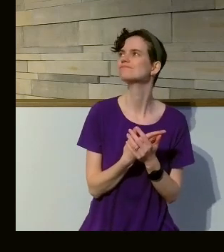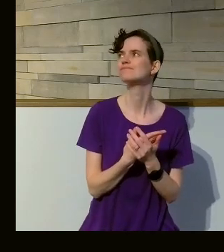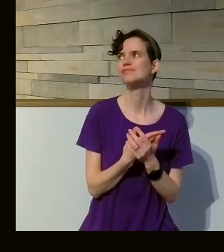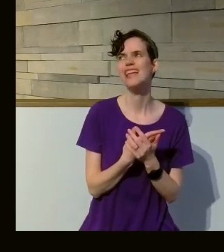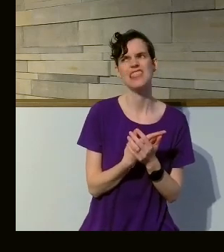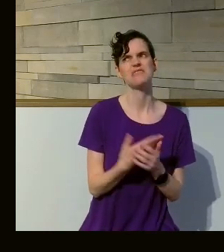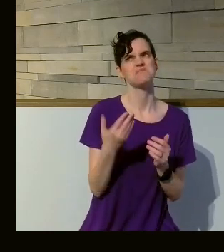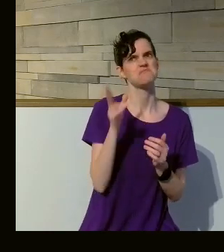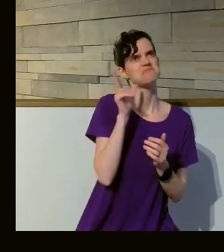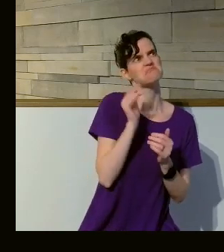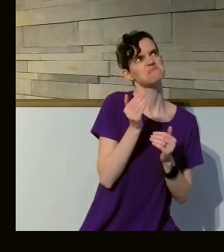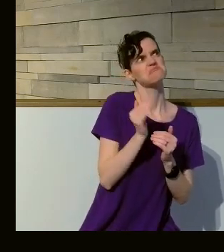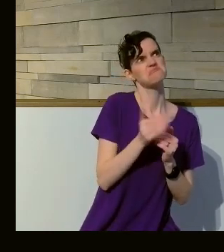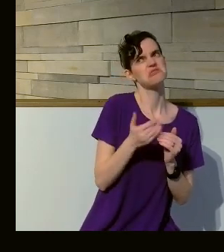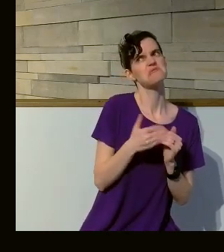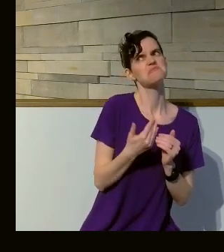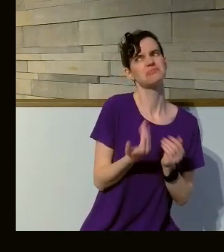that sounds easy.